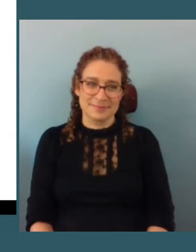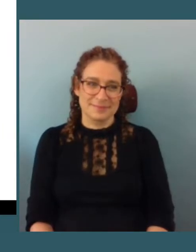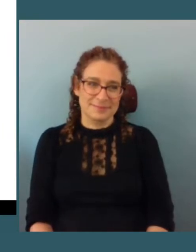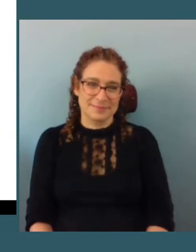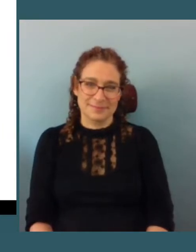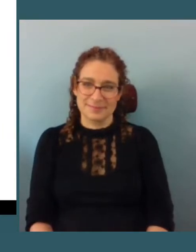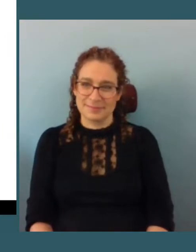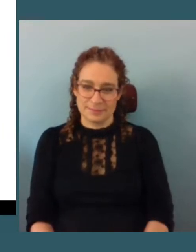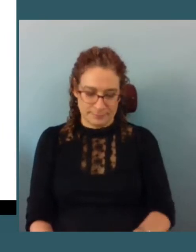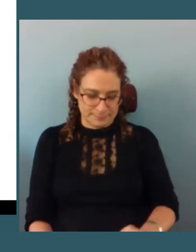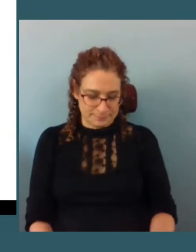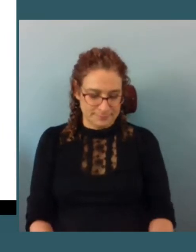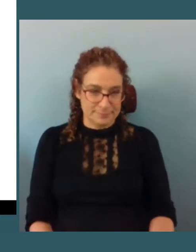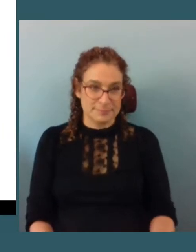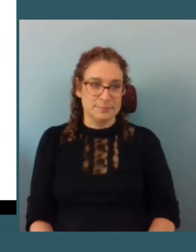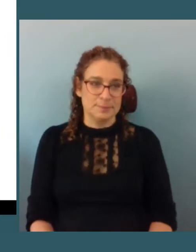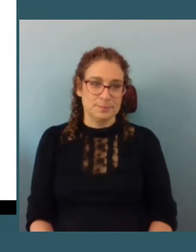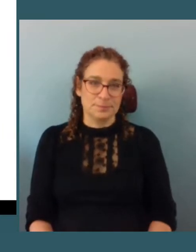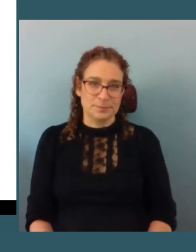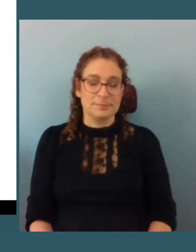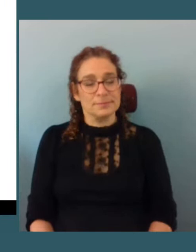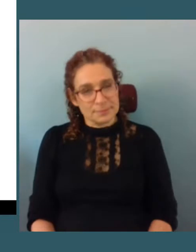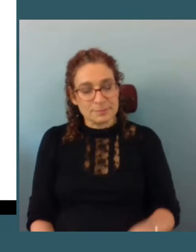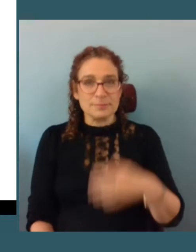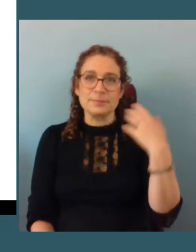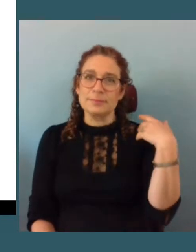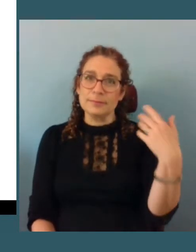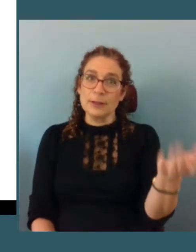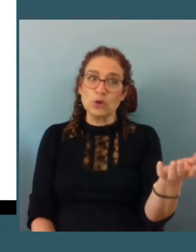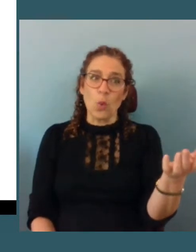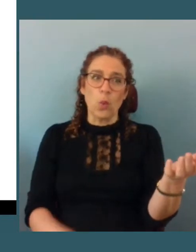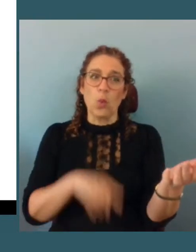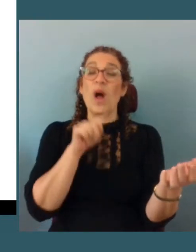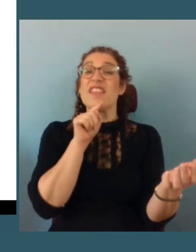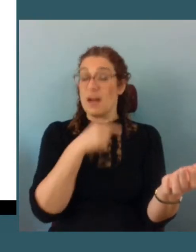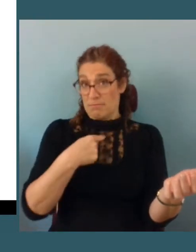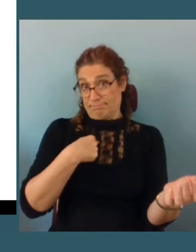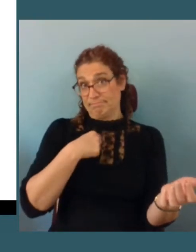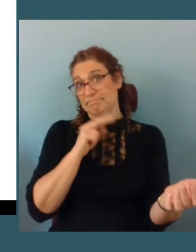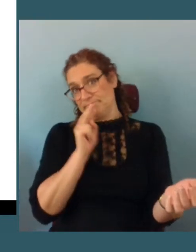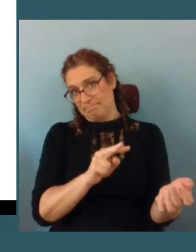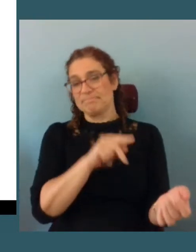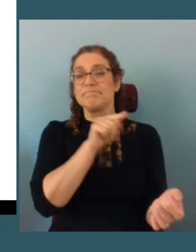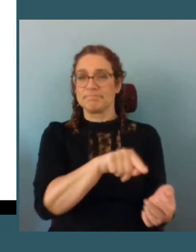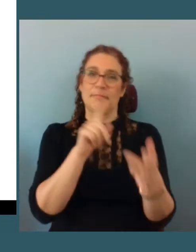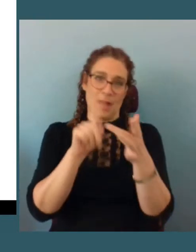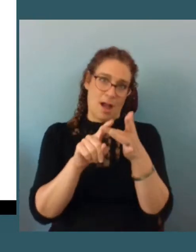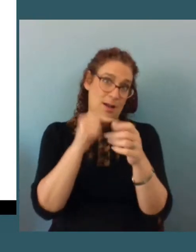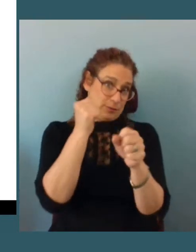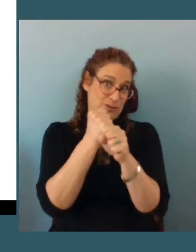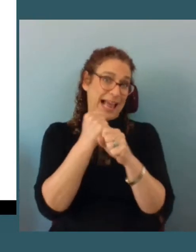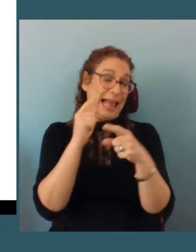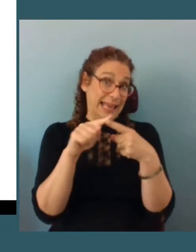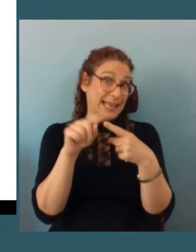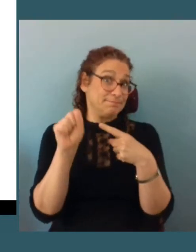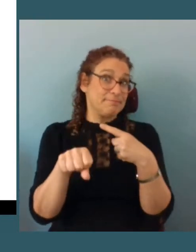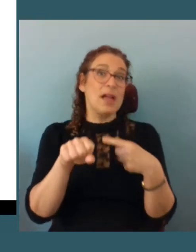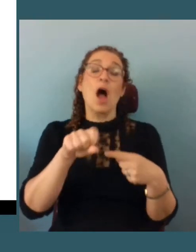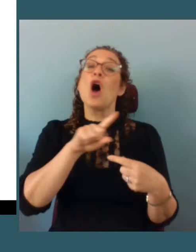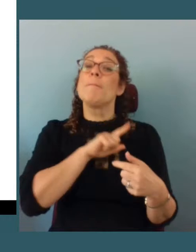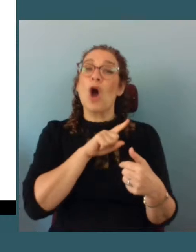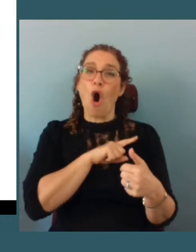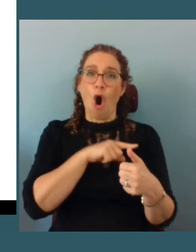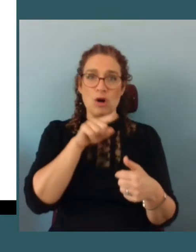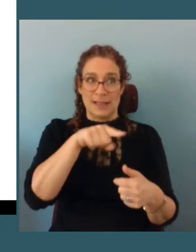So I think very much thinking about that, that's very much thinking of an IgE-mediated history, because the exposure was due to eating.